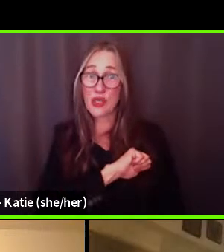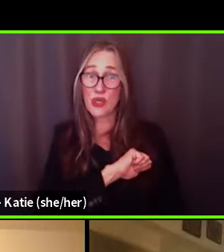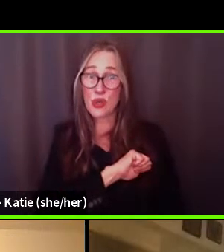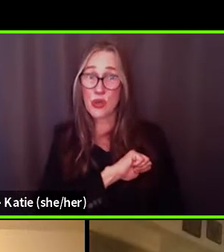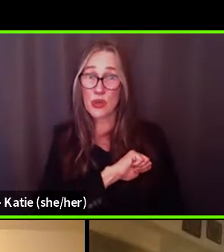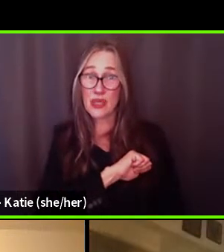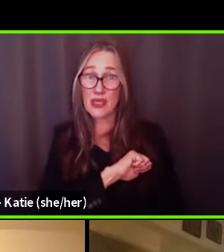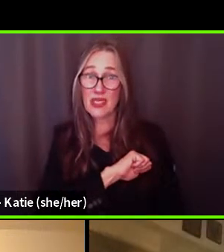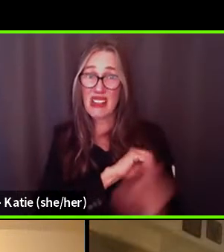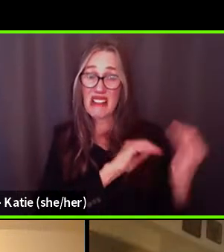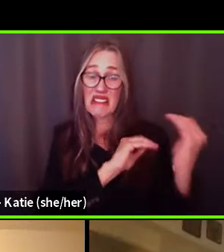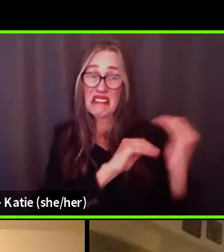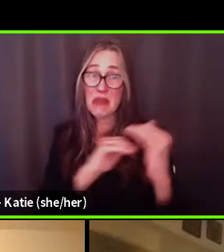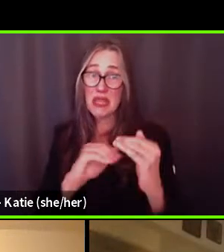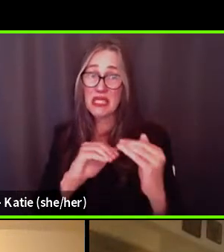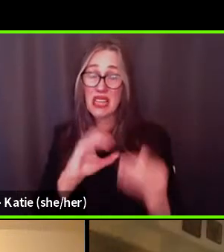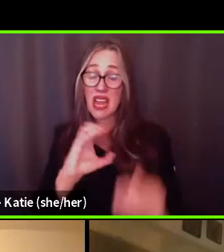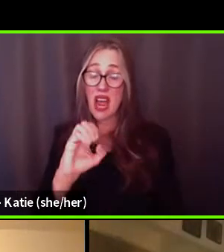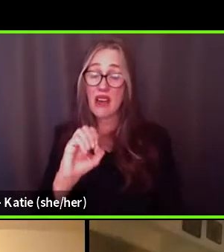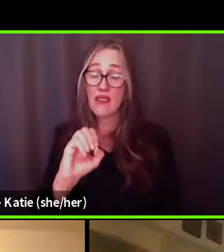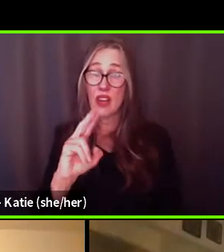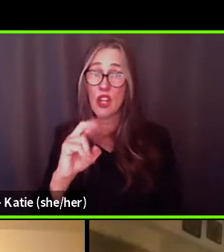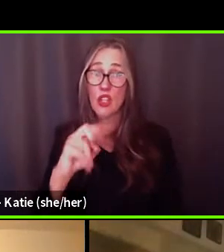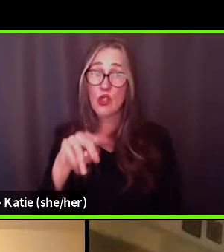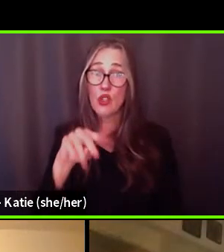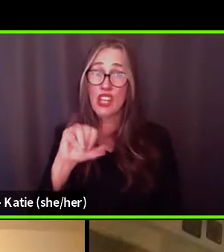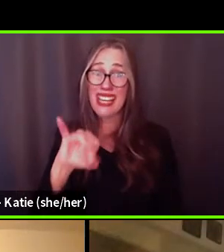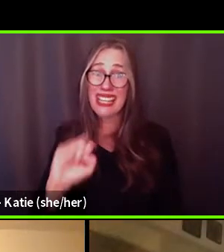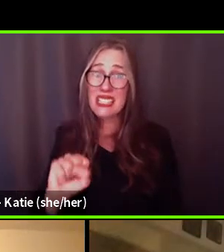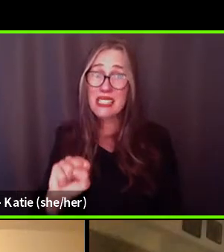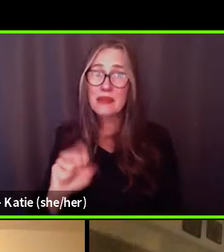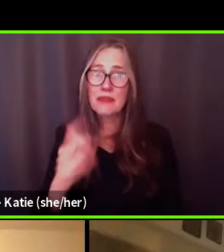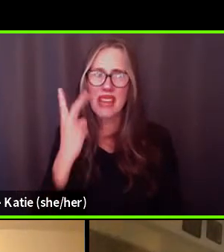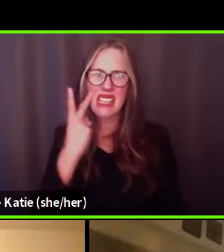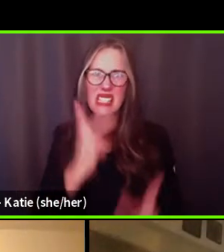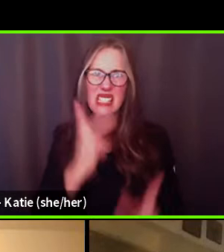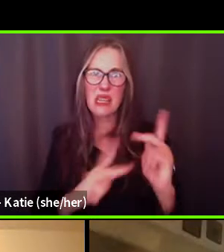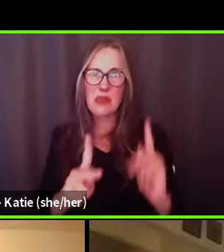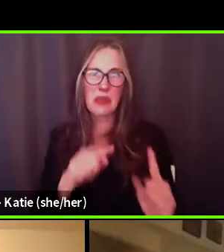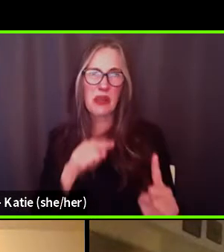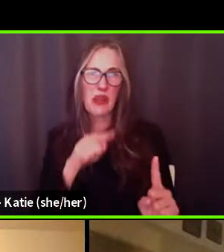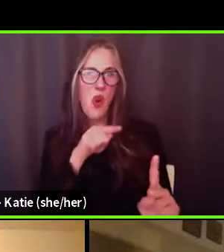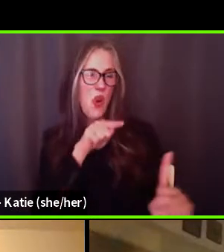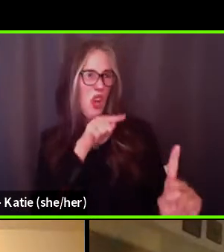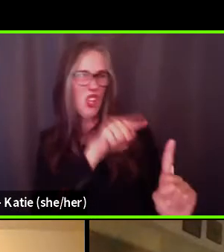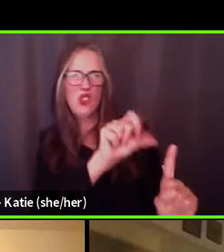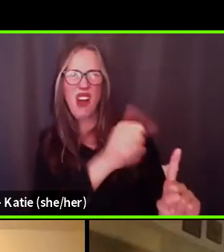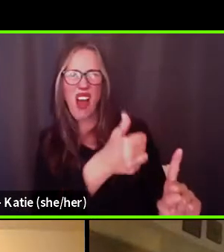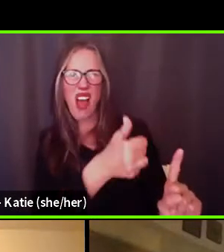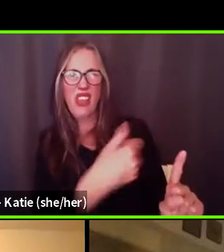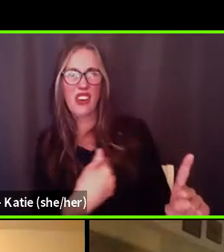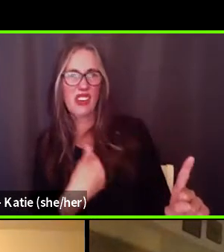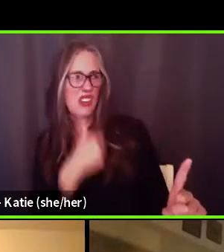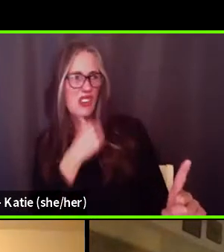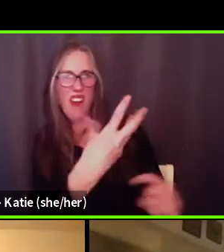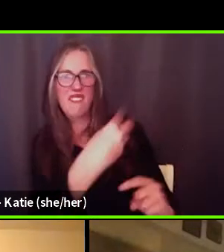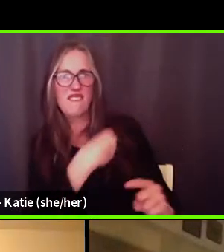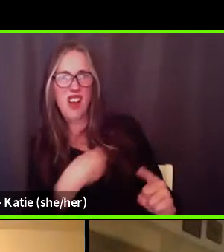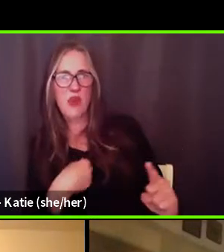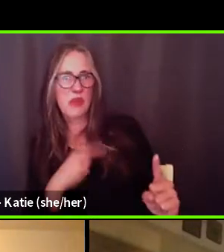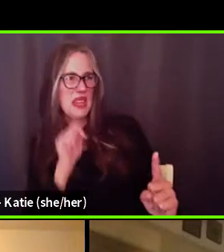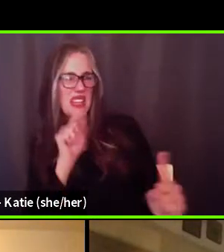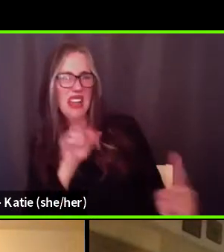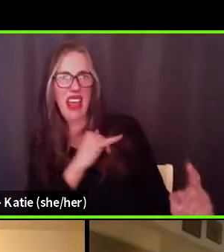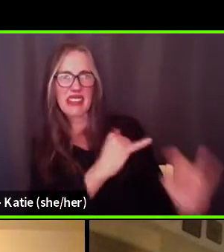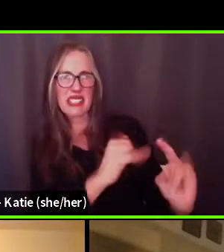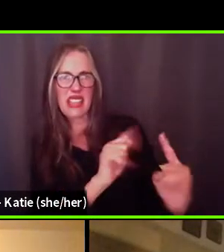makes it clear that if there's work to do and that this is the place to do it it's not the only place but it will be an important place but that the nature